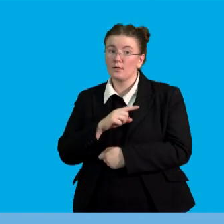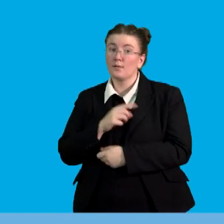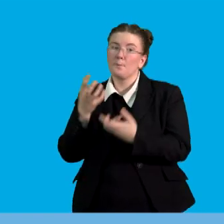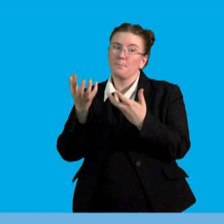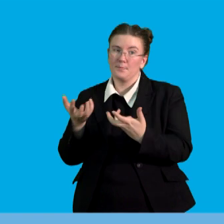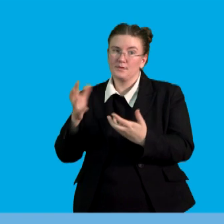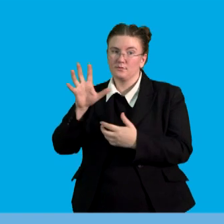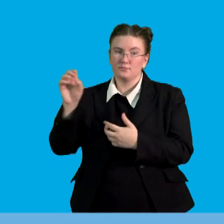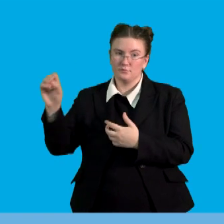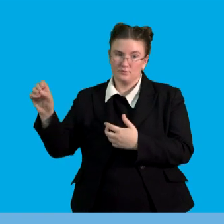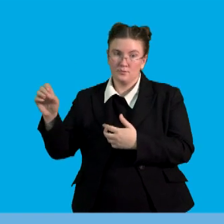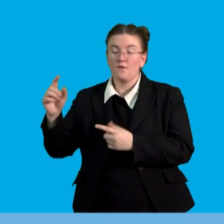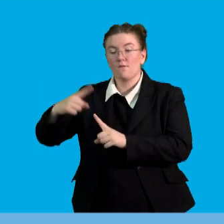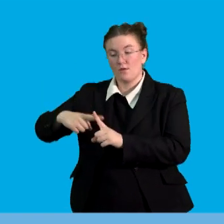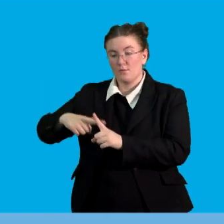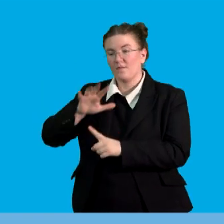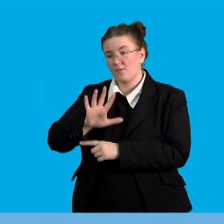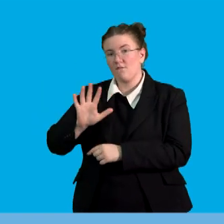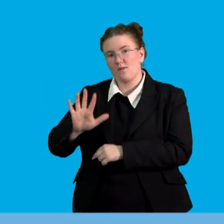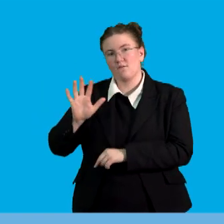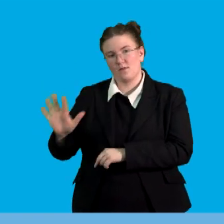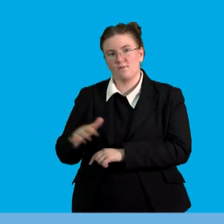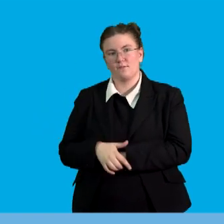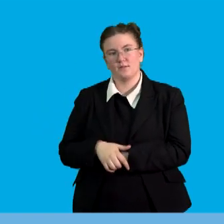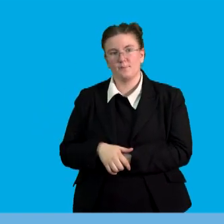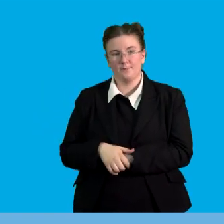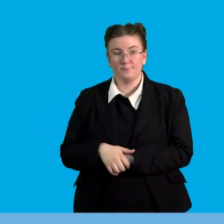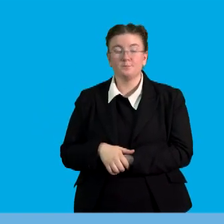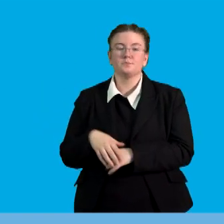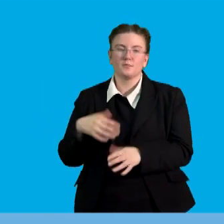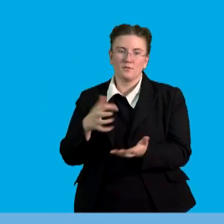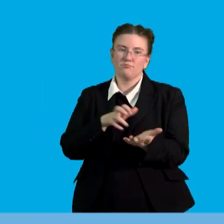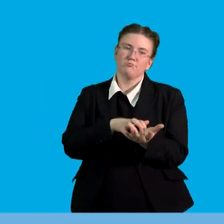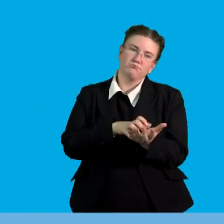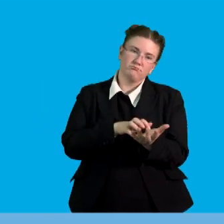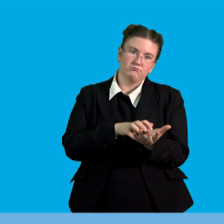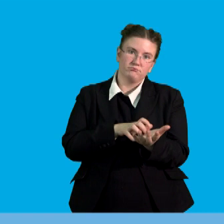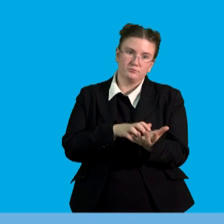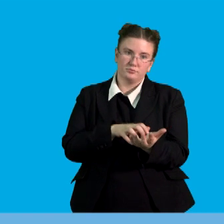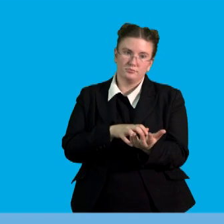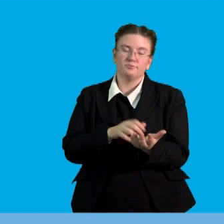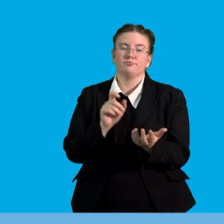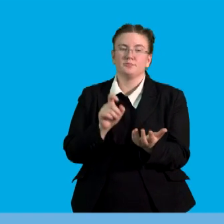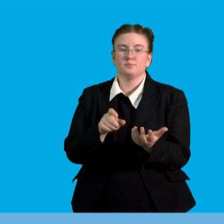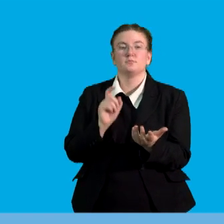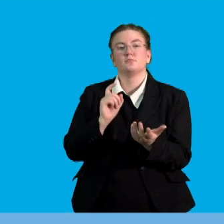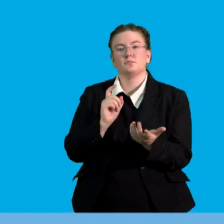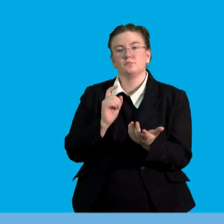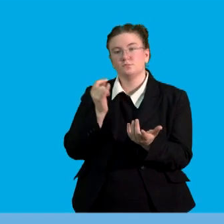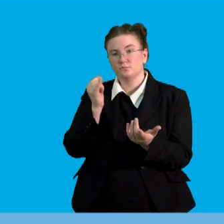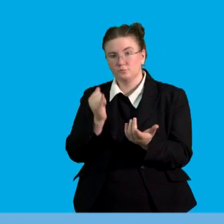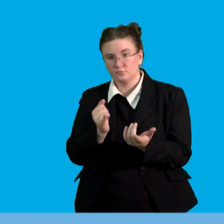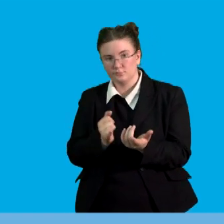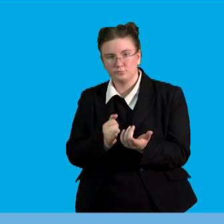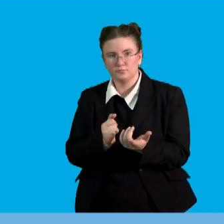555, because the mass is 500 and then the volume is 555. Then we press our calculator again